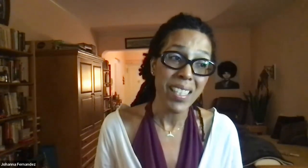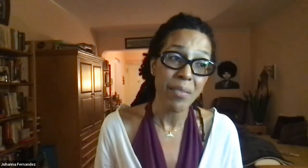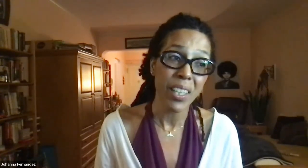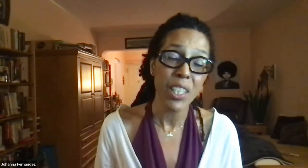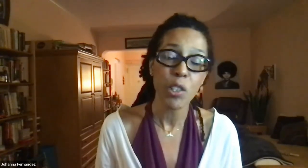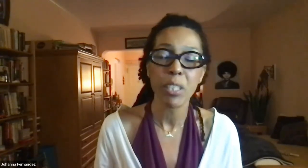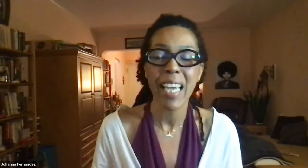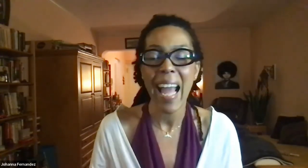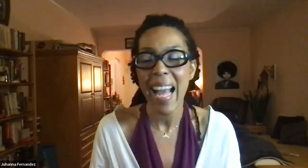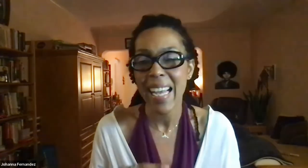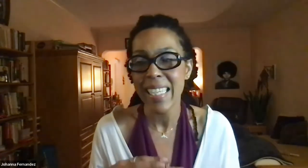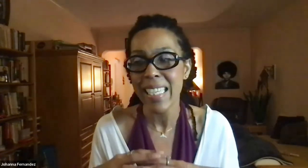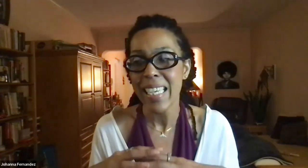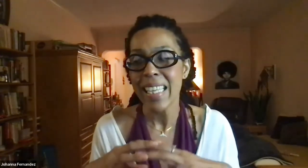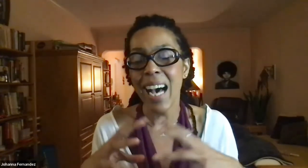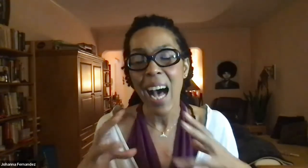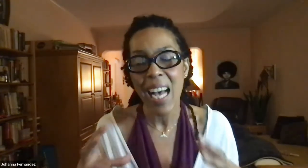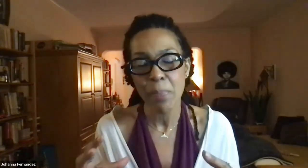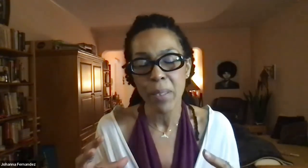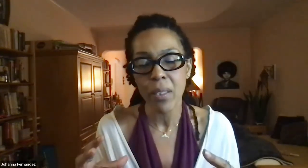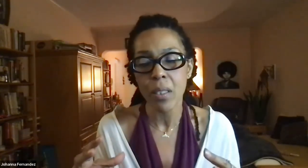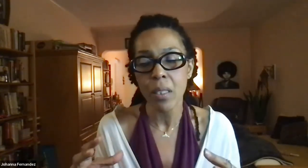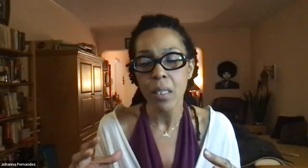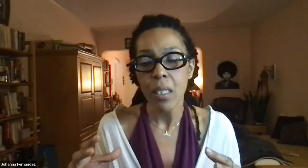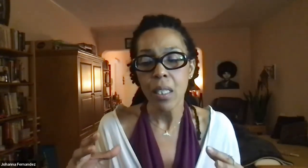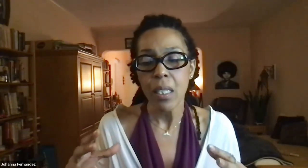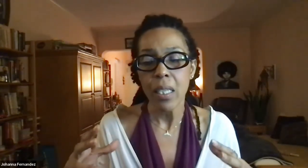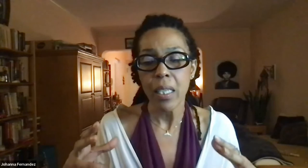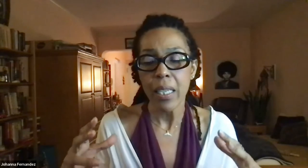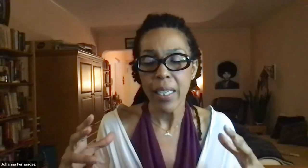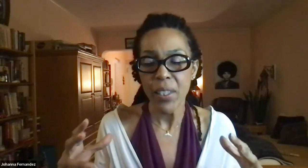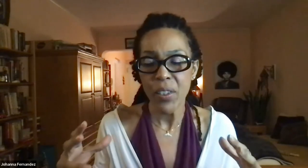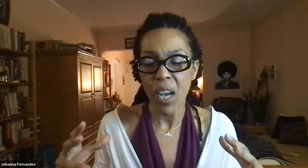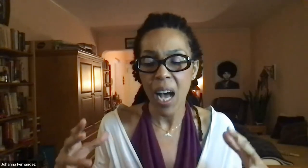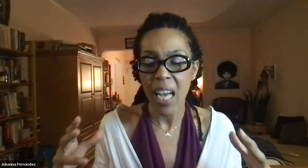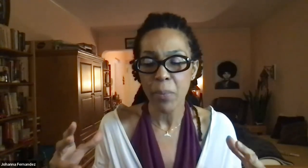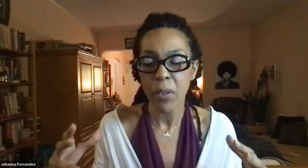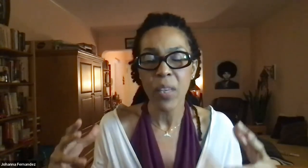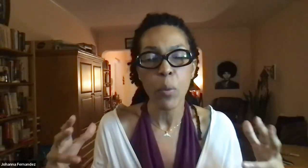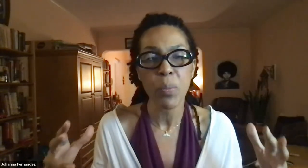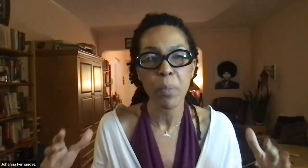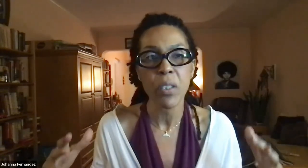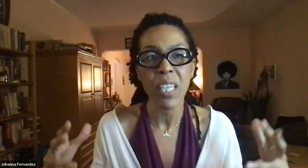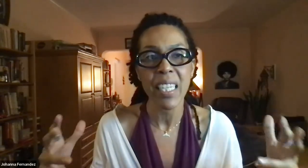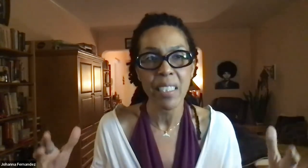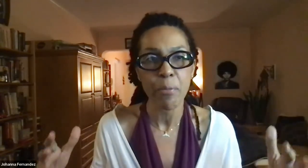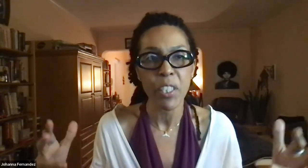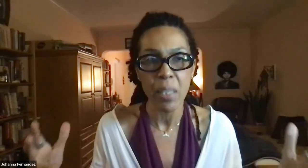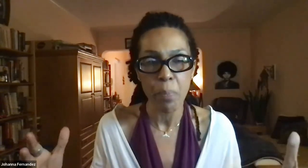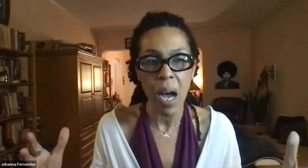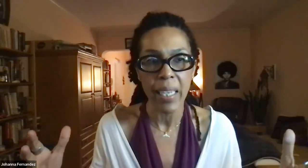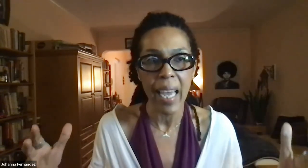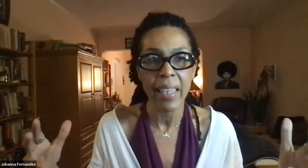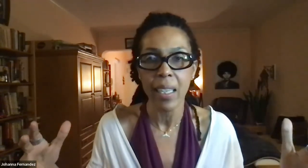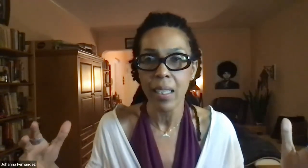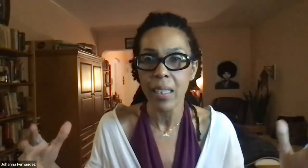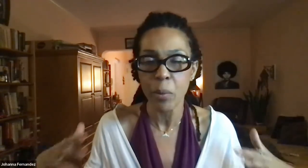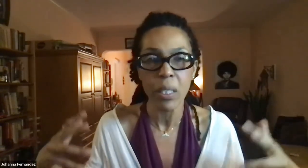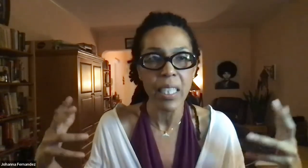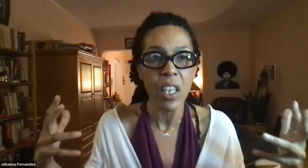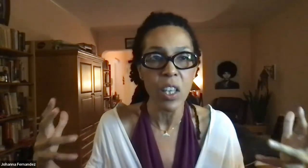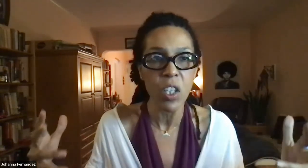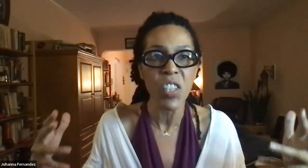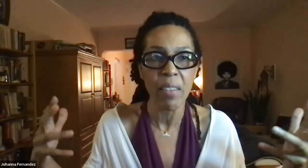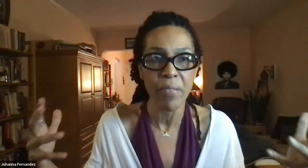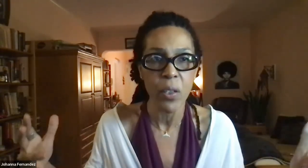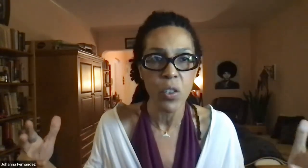the rest of the country. And the hospital is a hospital that was built in a different epoch and